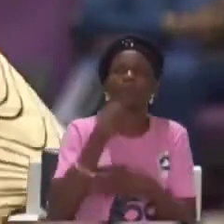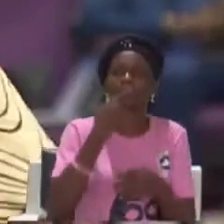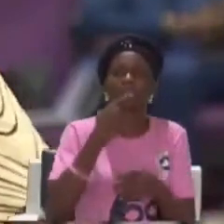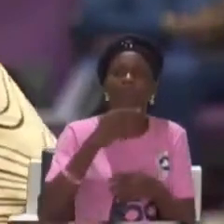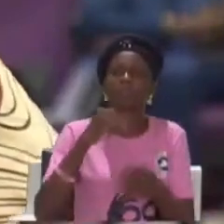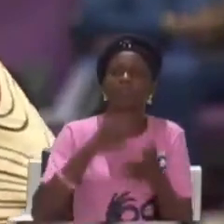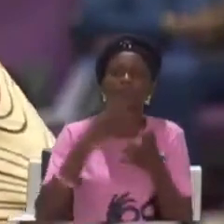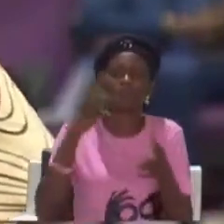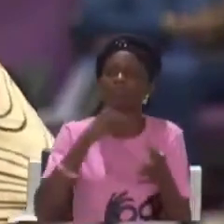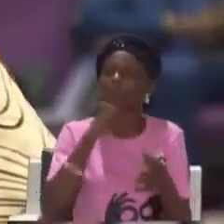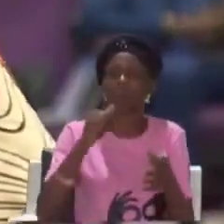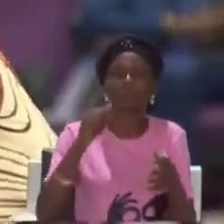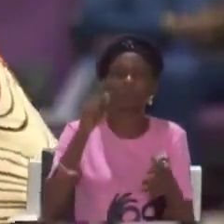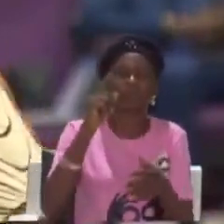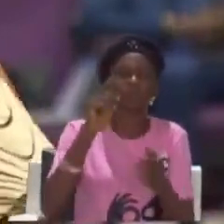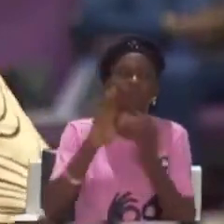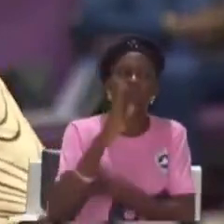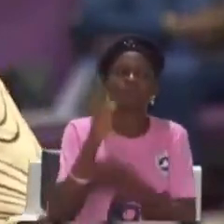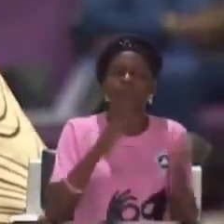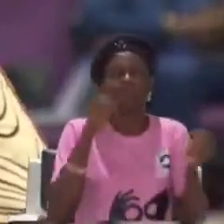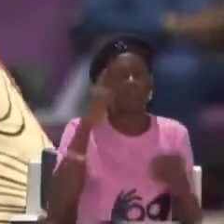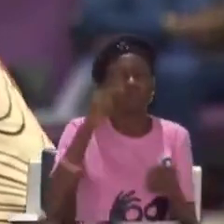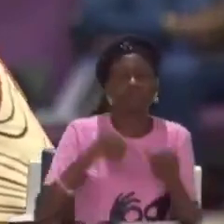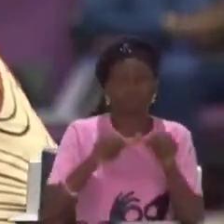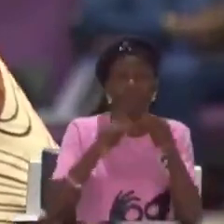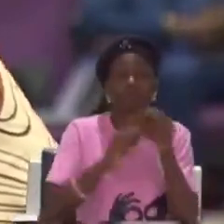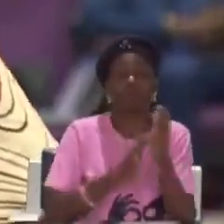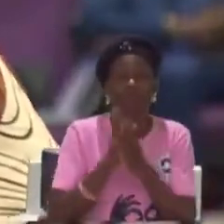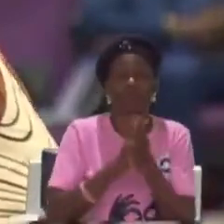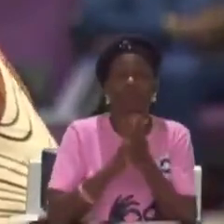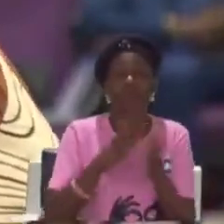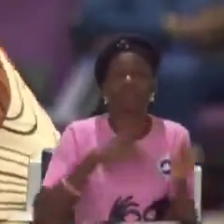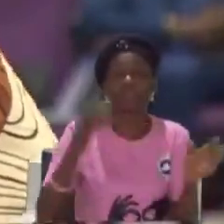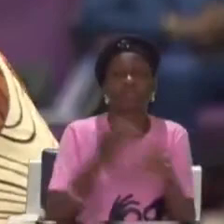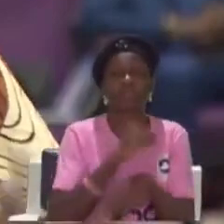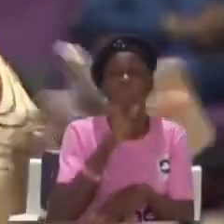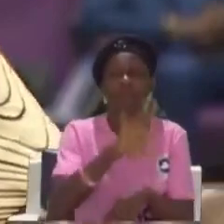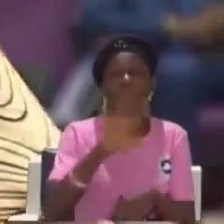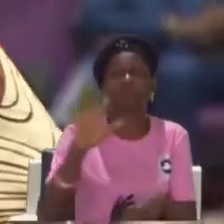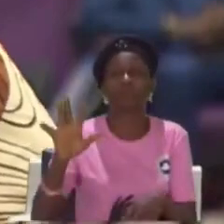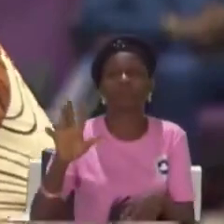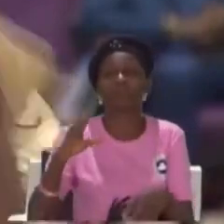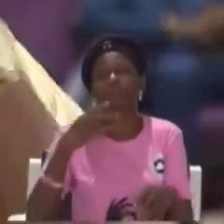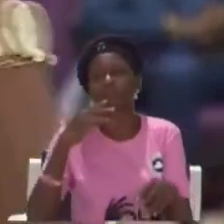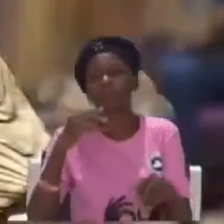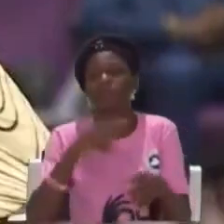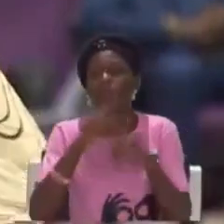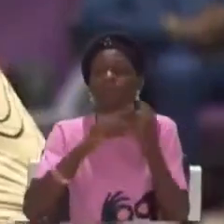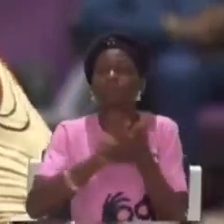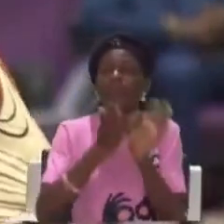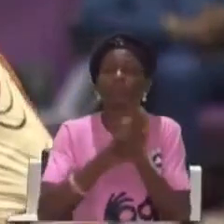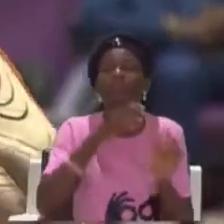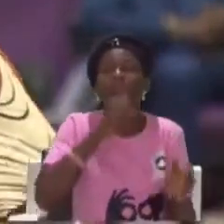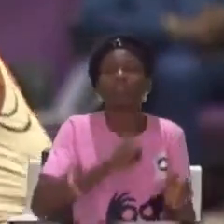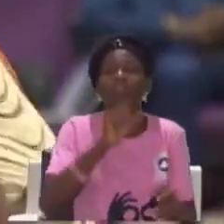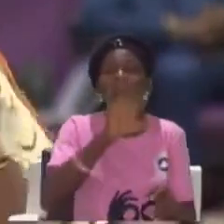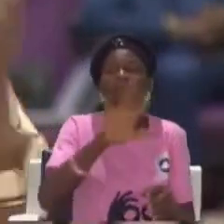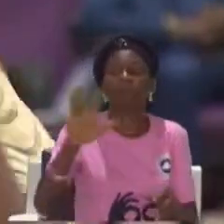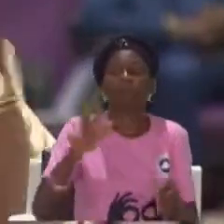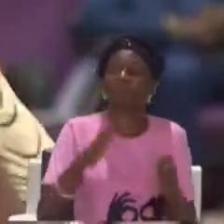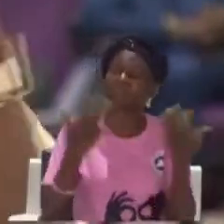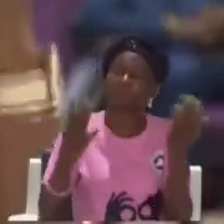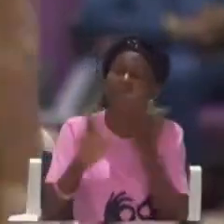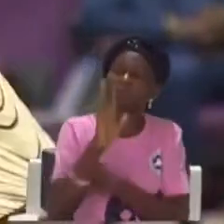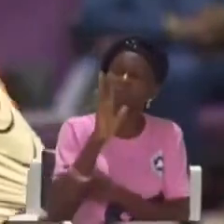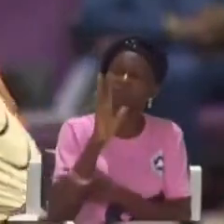it was not God's plans for me. So I continued praying. When I got 55, I said, Lord, okay, let me just go to serve you. At least let